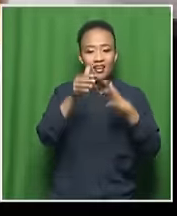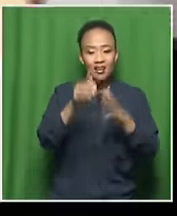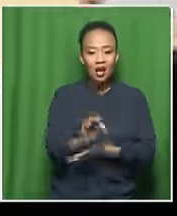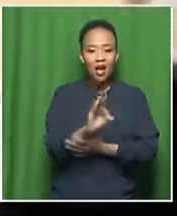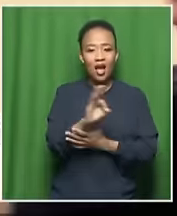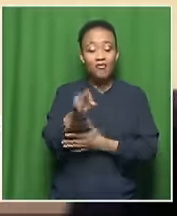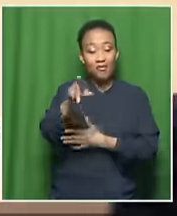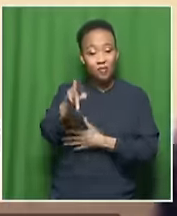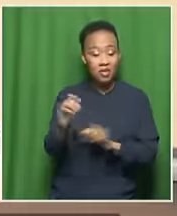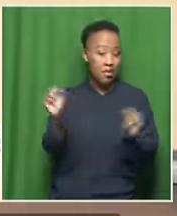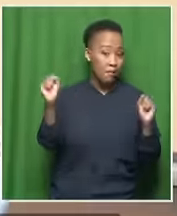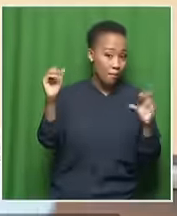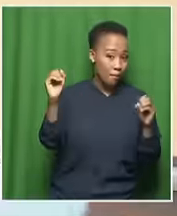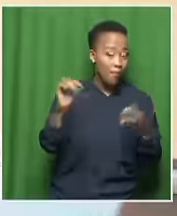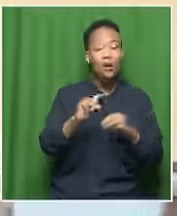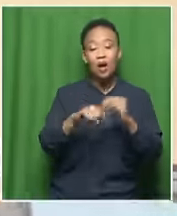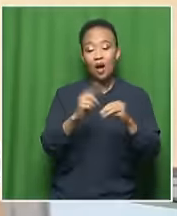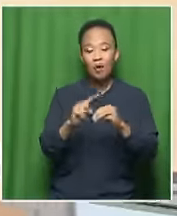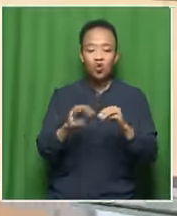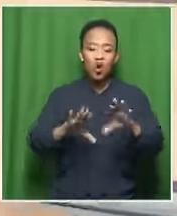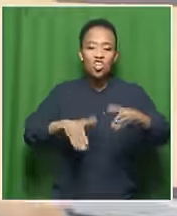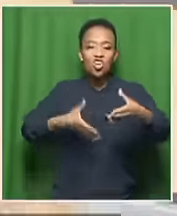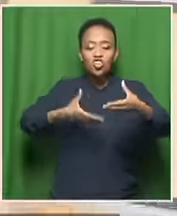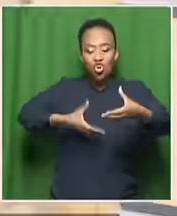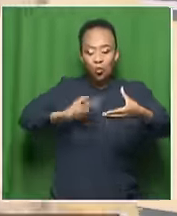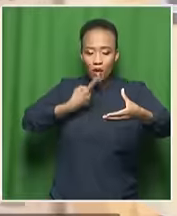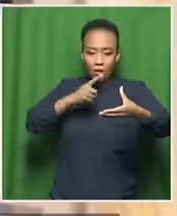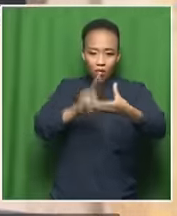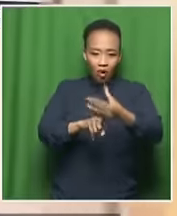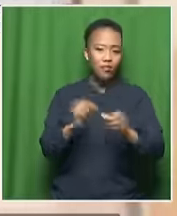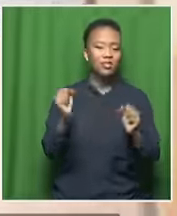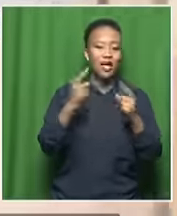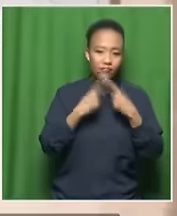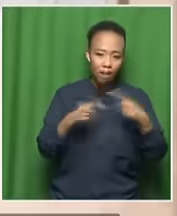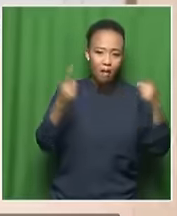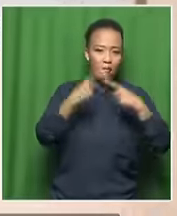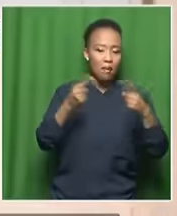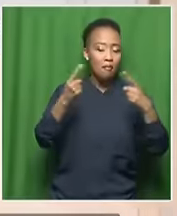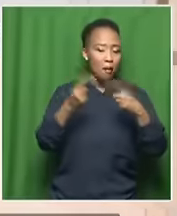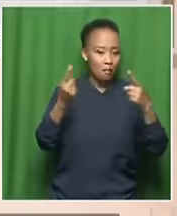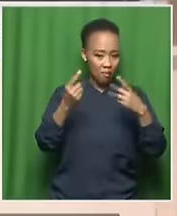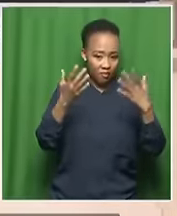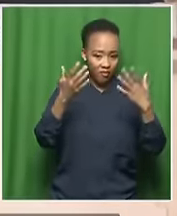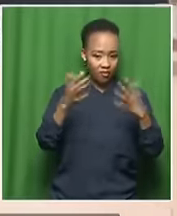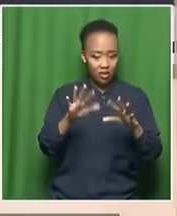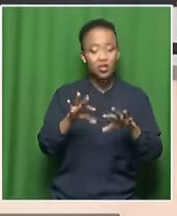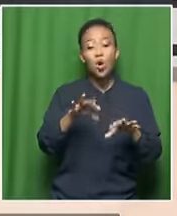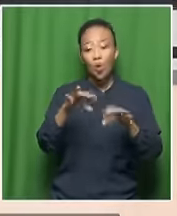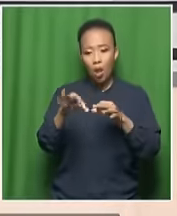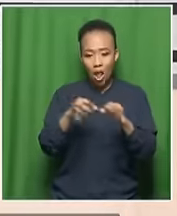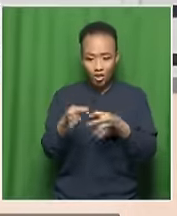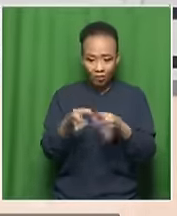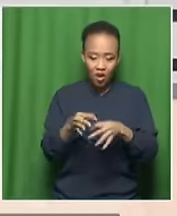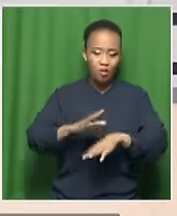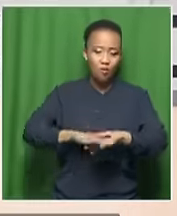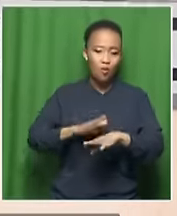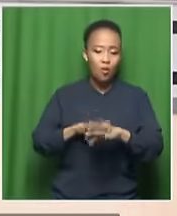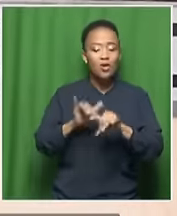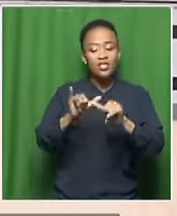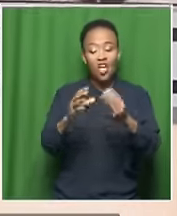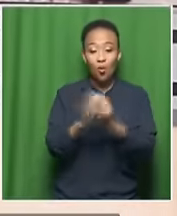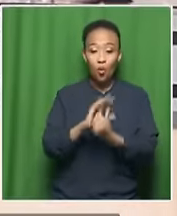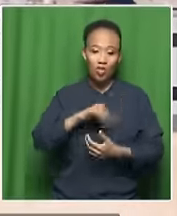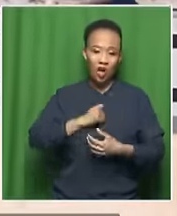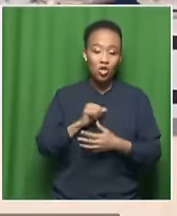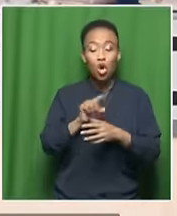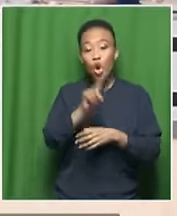morning, talking about their manifesto launch for 2024 and unpacking that manifesto. Do stay with us and send us your questions. That's